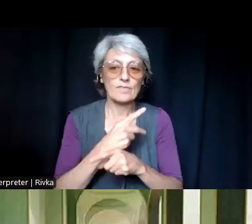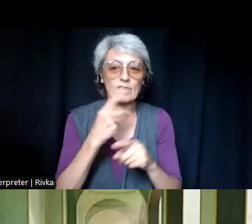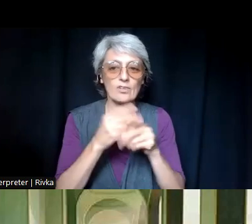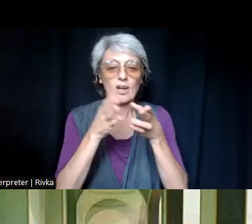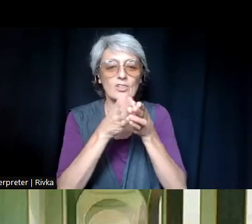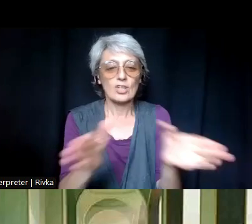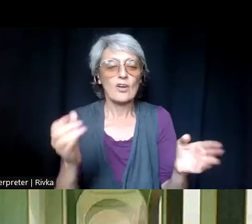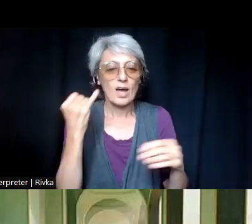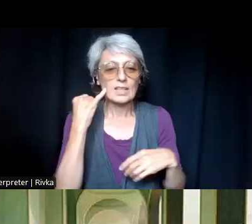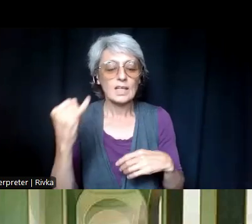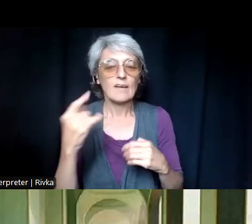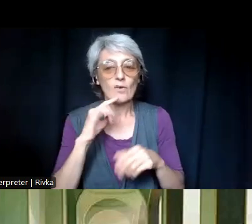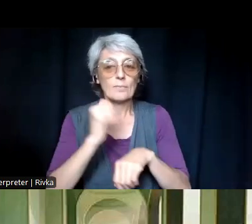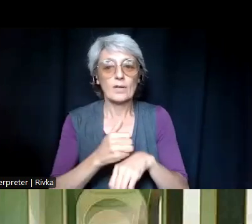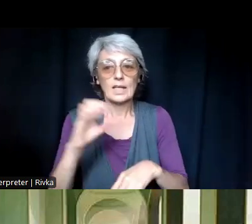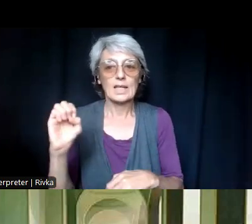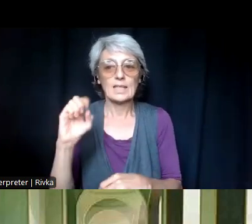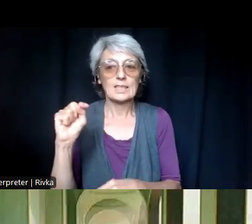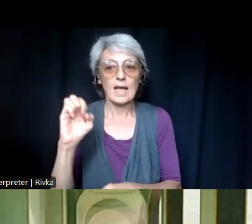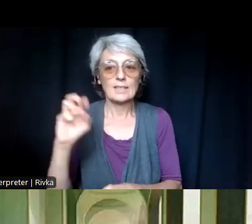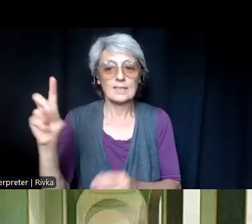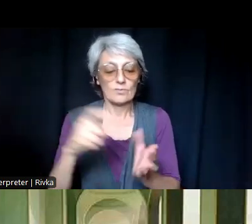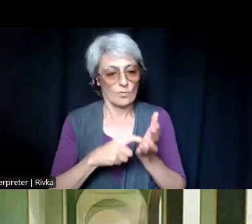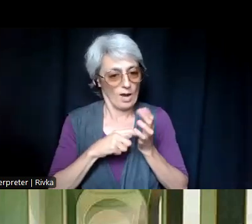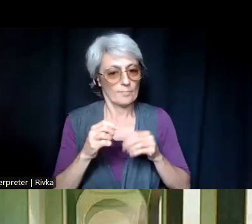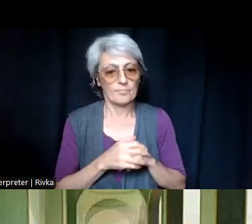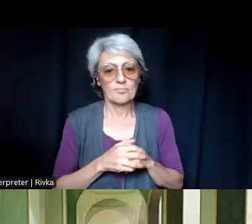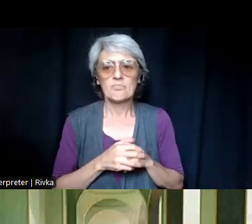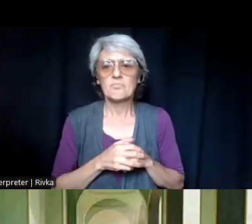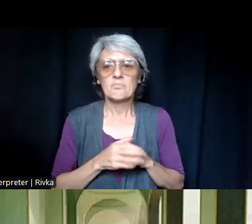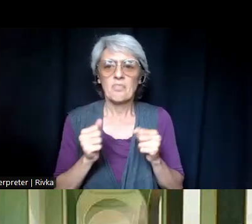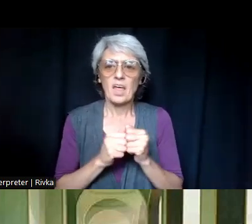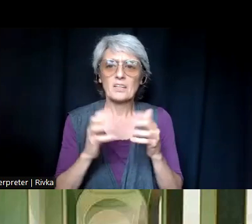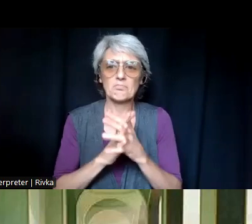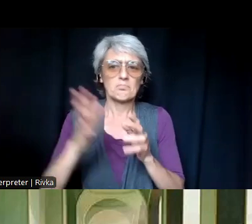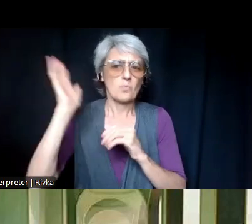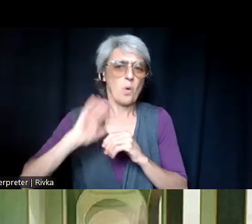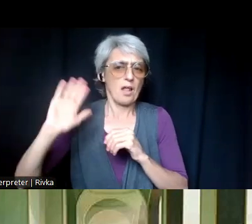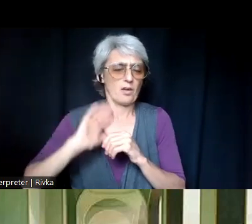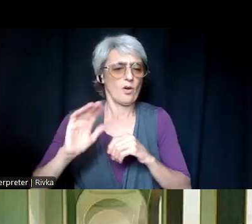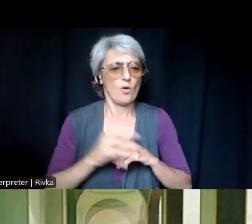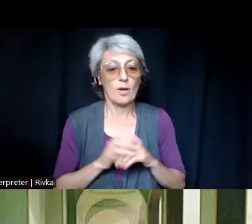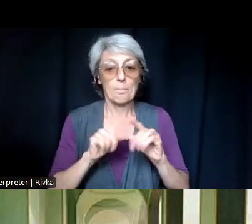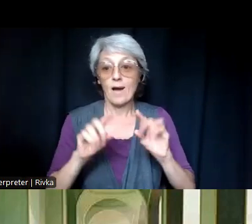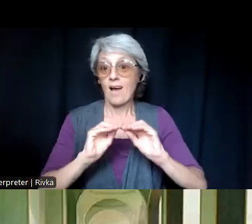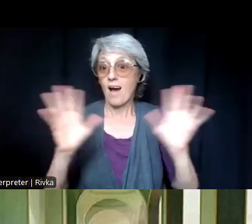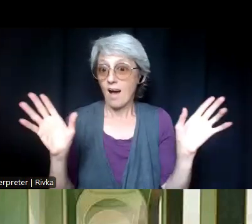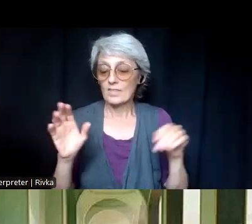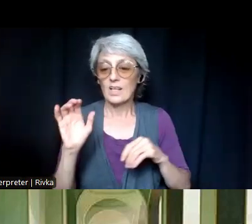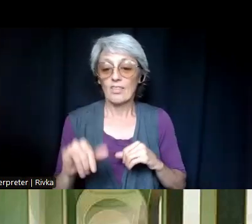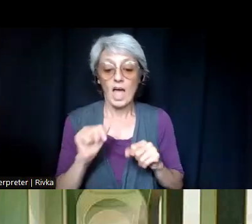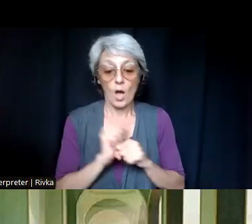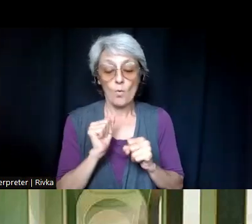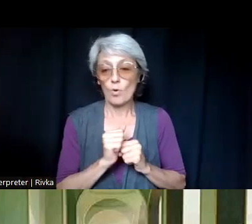EPSDT requirements. This has been around and underway for a while, but obviously as that work moves forward,